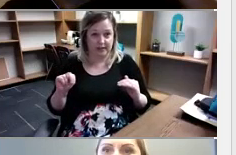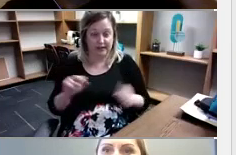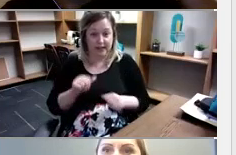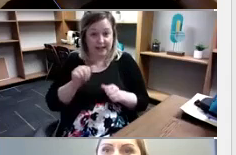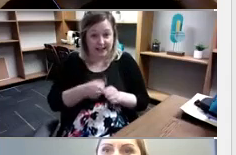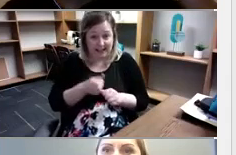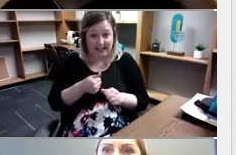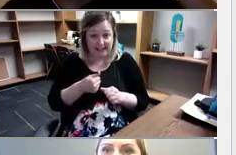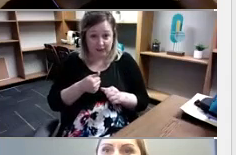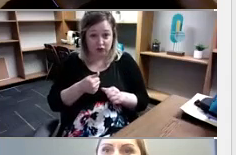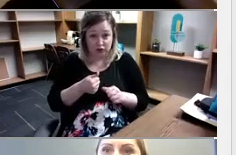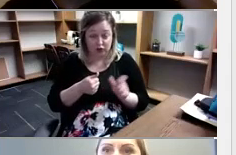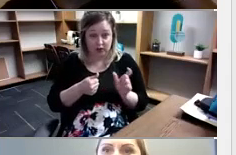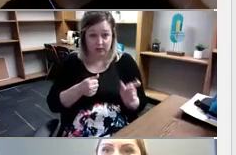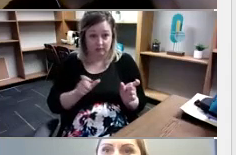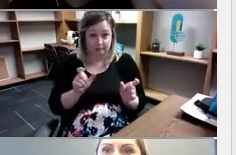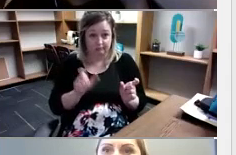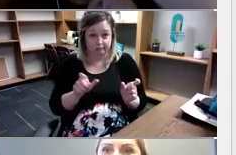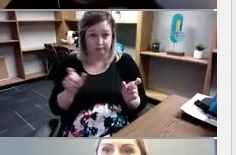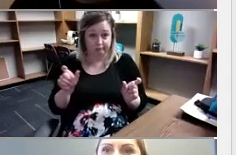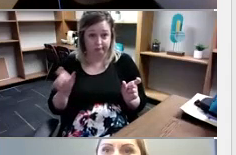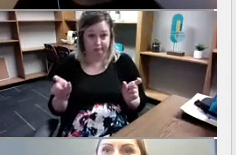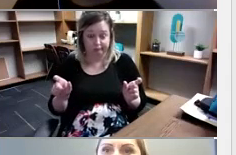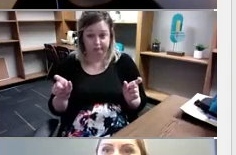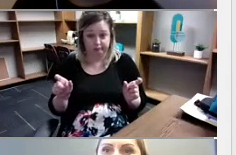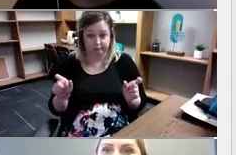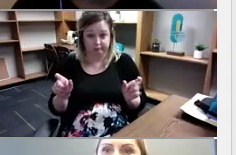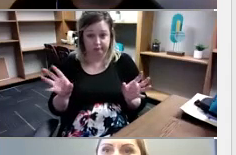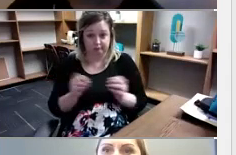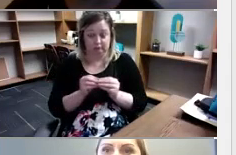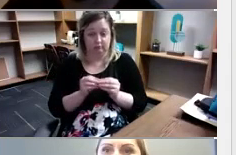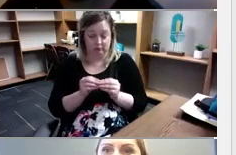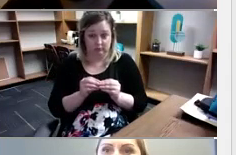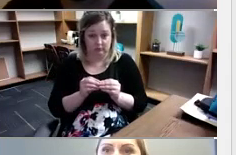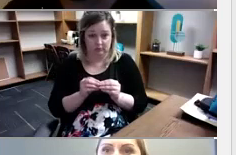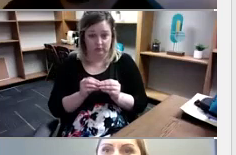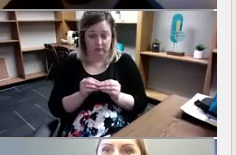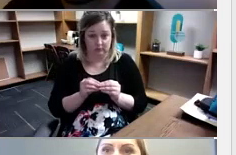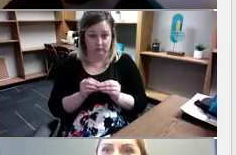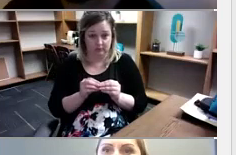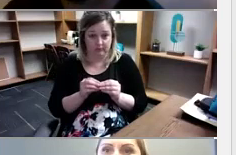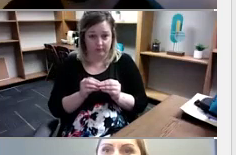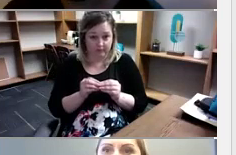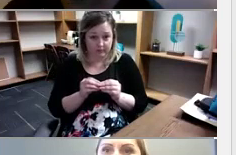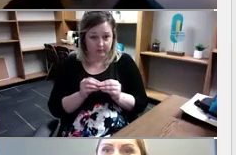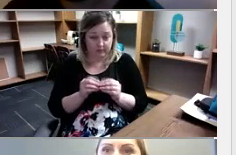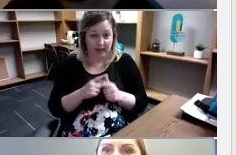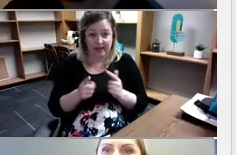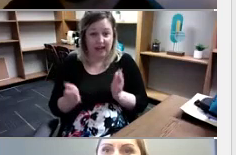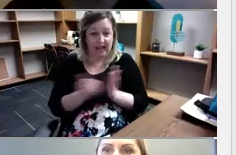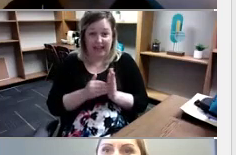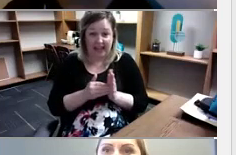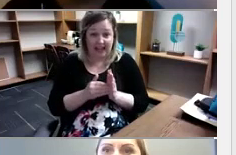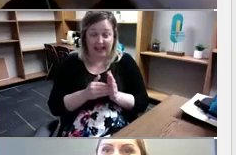4 squared, right? Every time, because it is n squared merging complexity. And we are again dividing it into